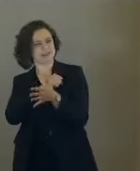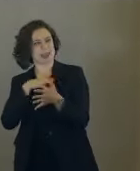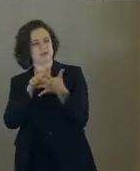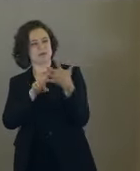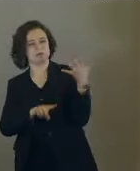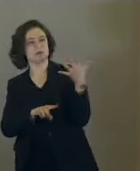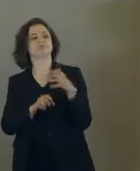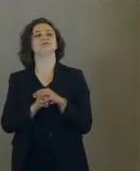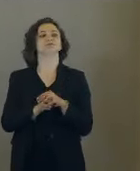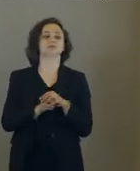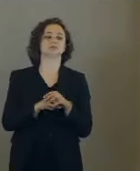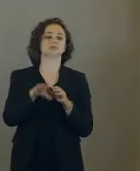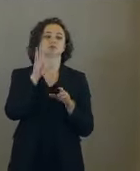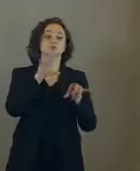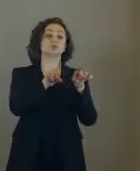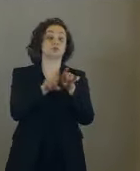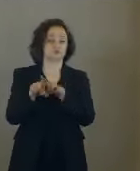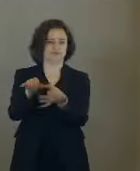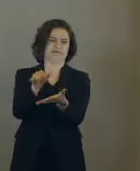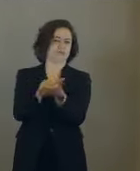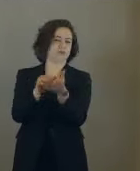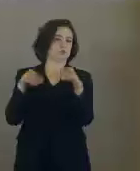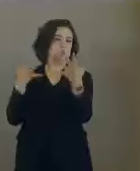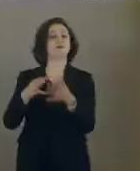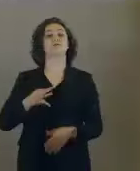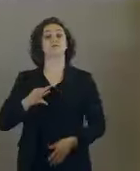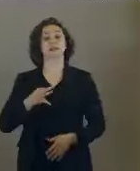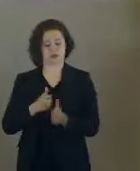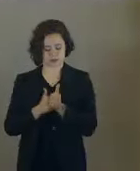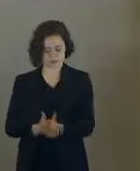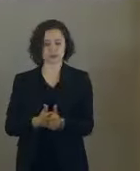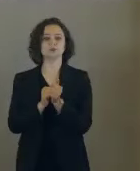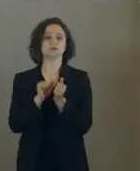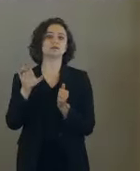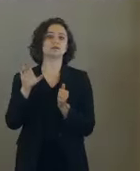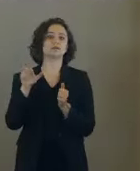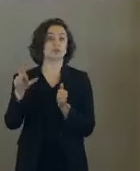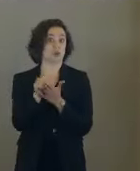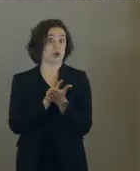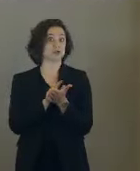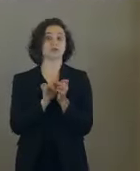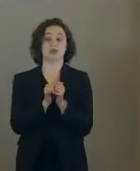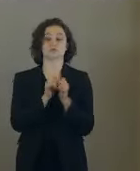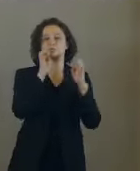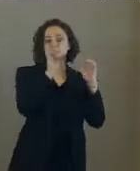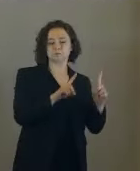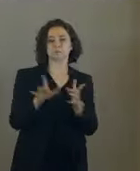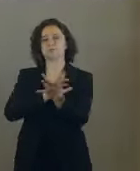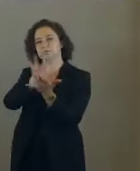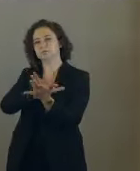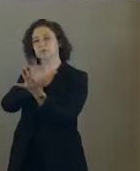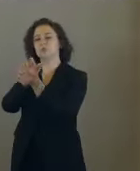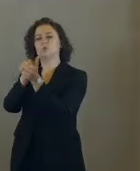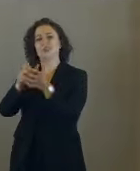And whereas it would also be impossible to promote voluntary compliance with civil rights laws through education and outreach without